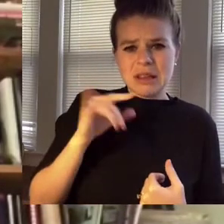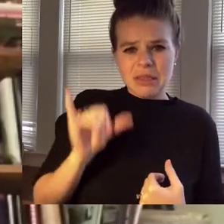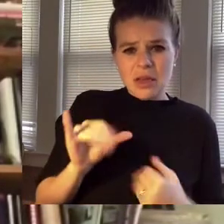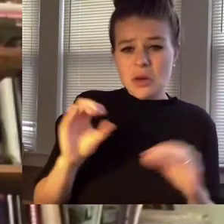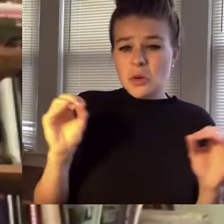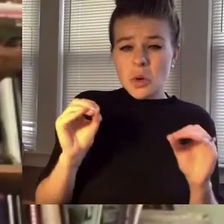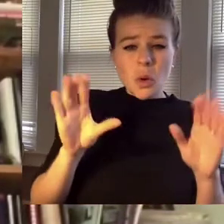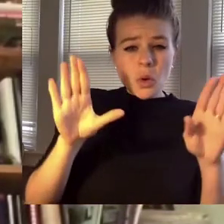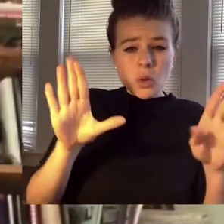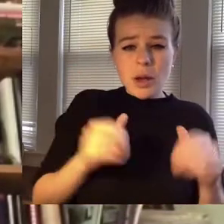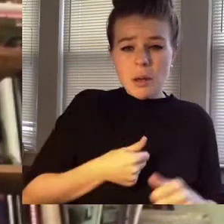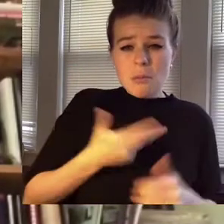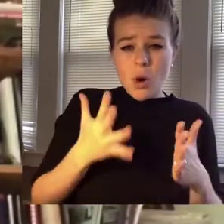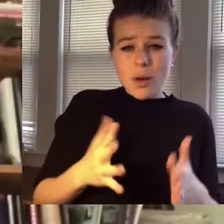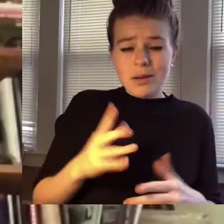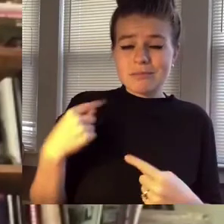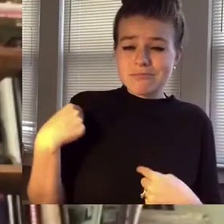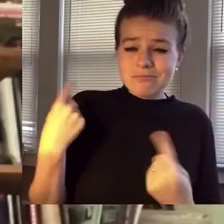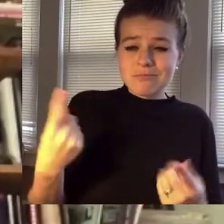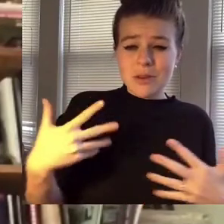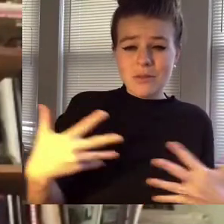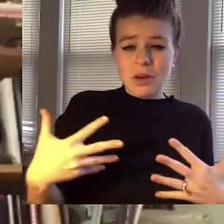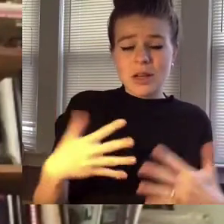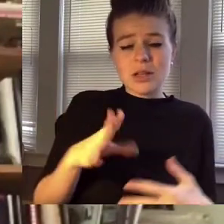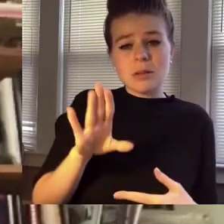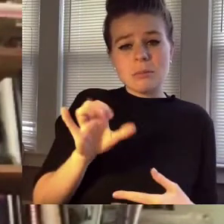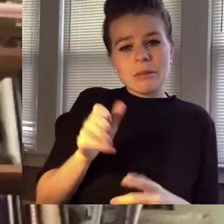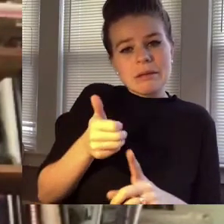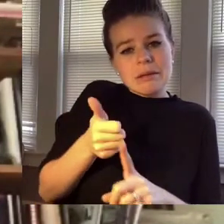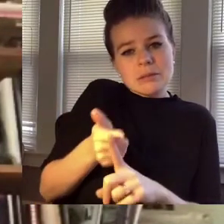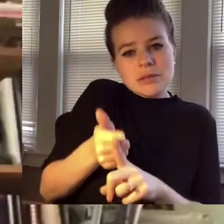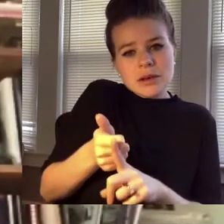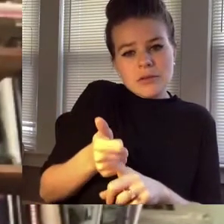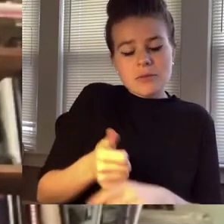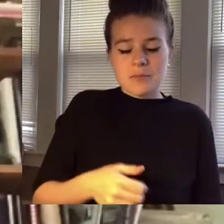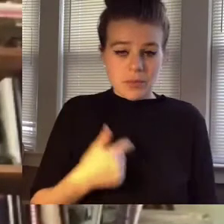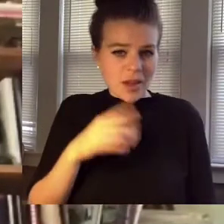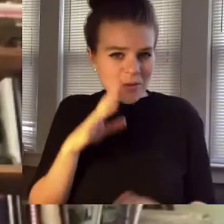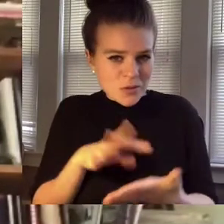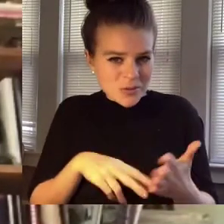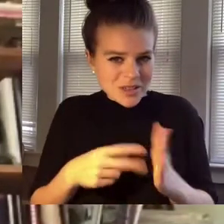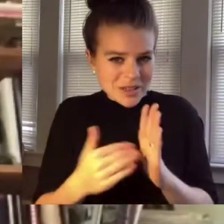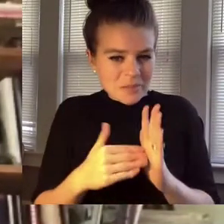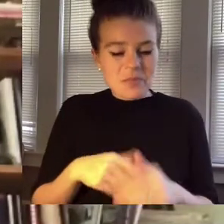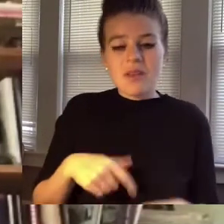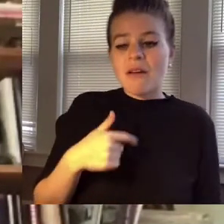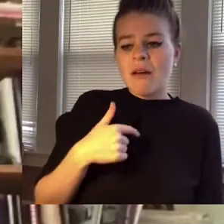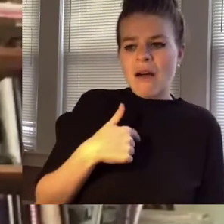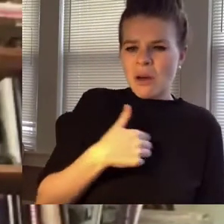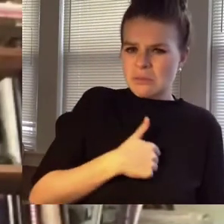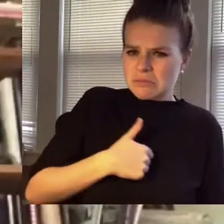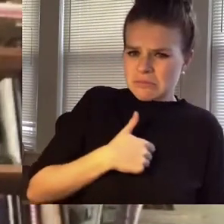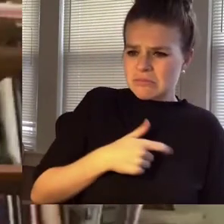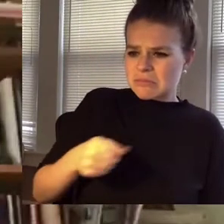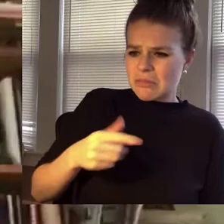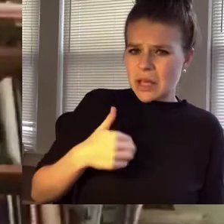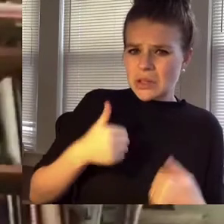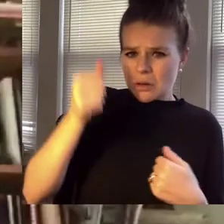afraid of being himself." I read that line again. "And I was sorry the young man said